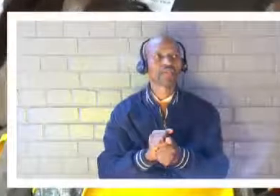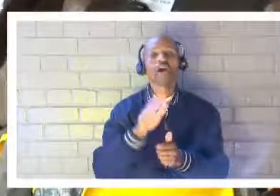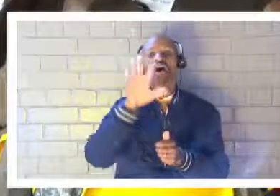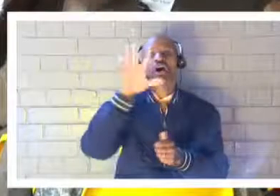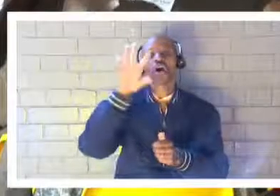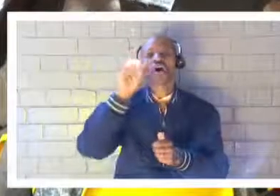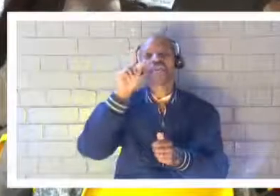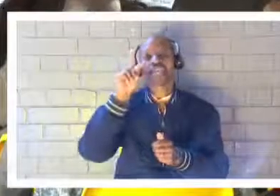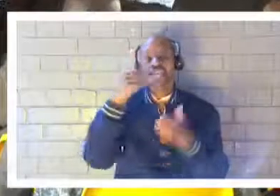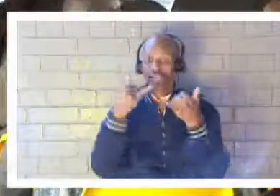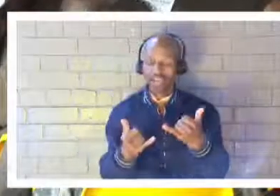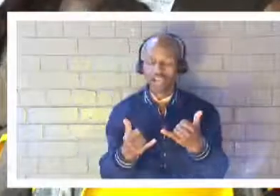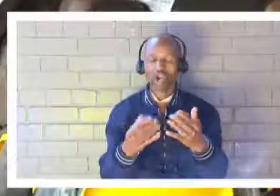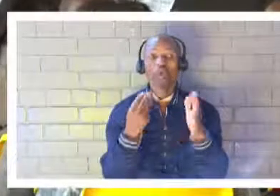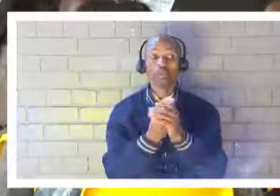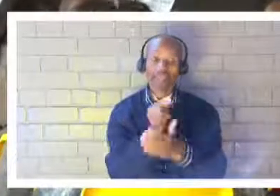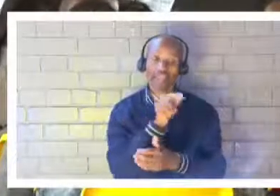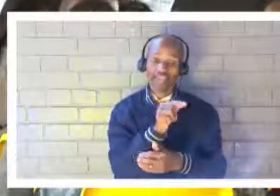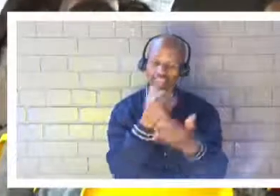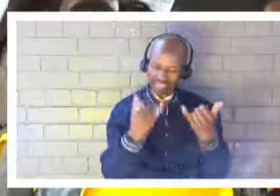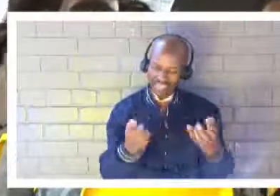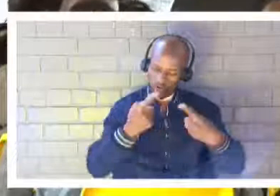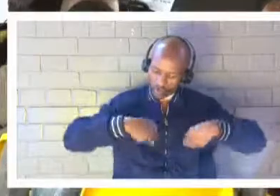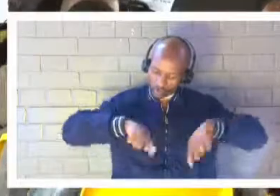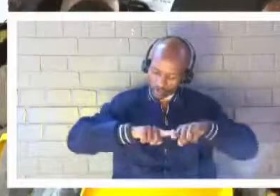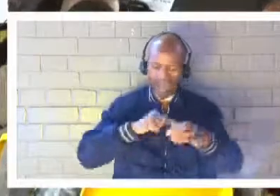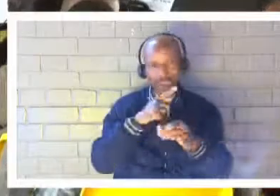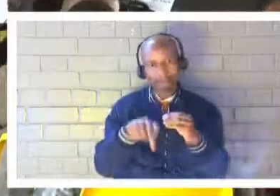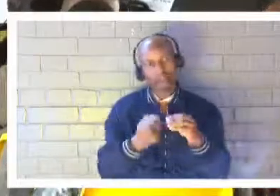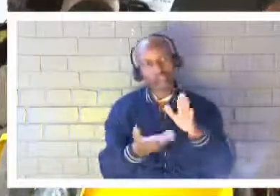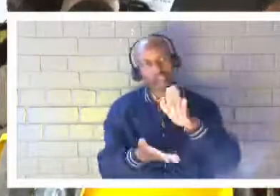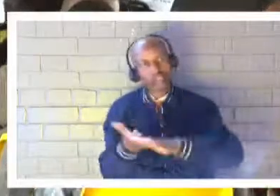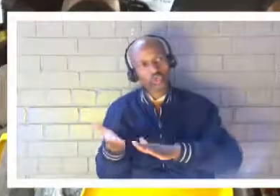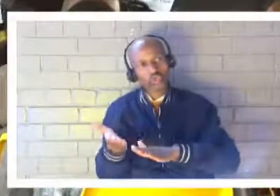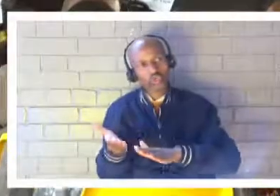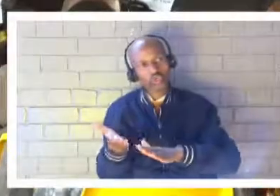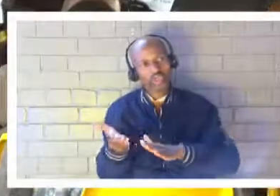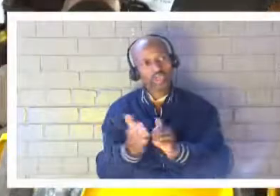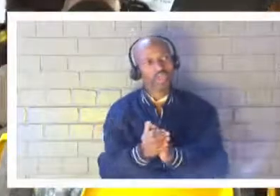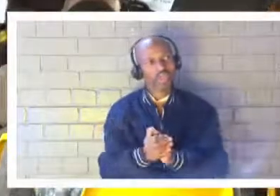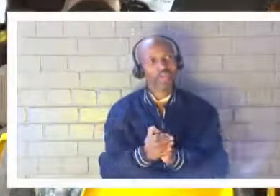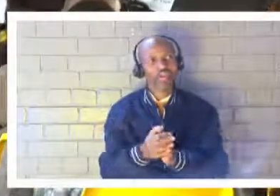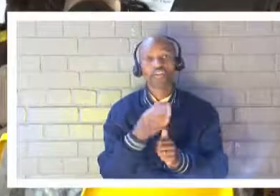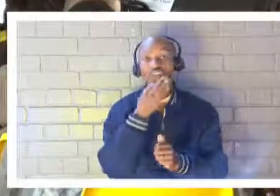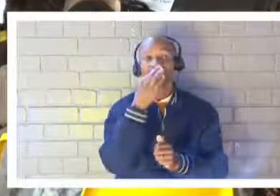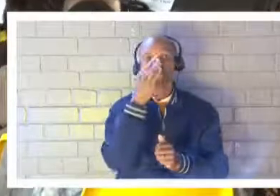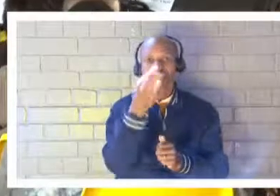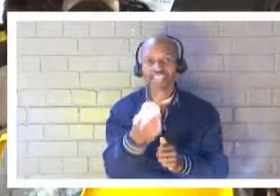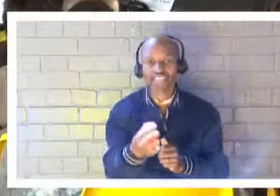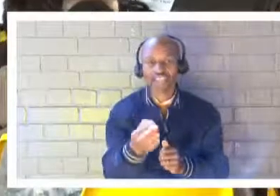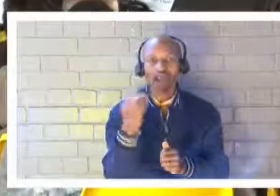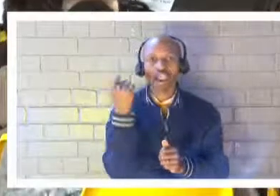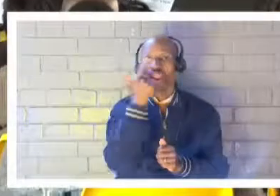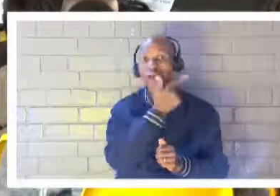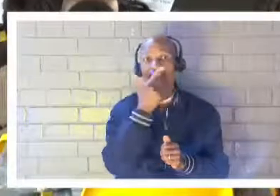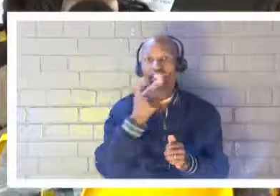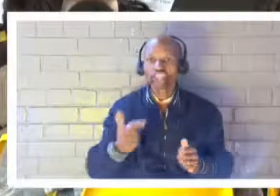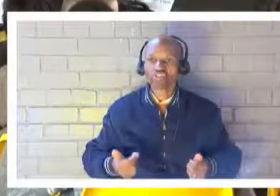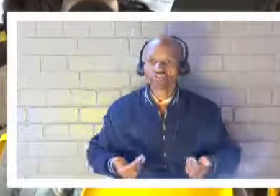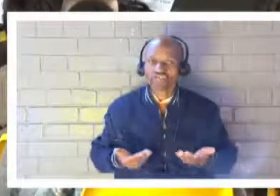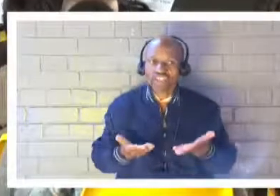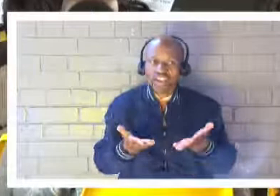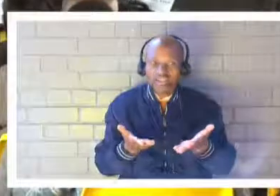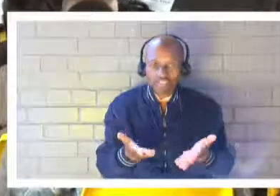Okay. Considering that we are about to adjourn, they saying lunch is served.